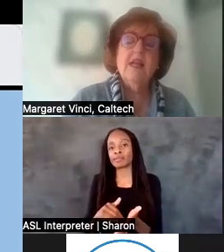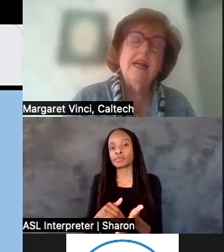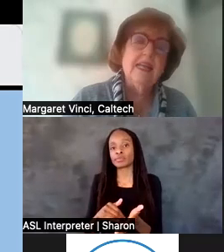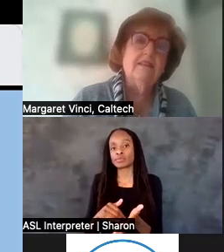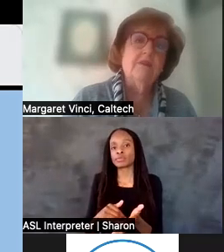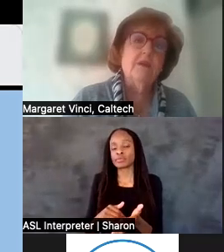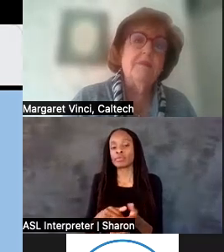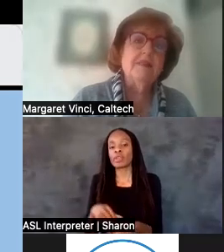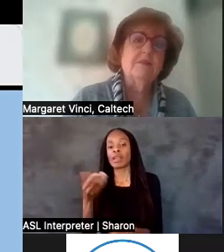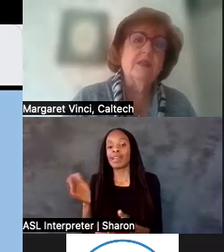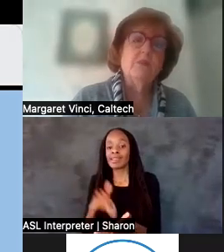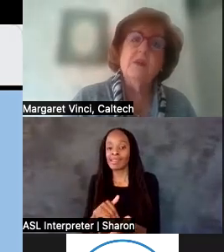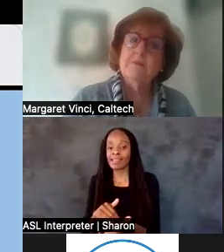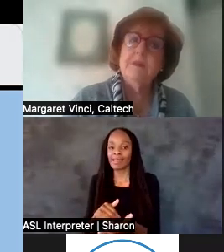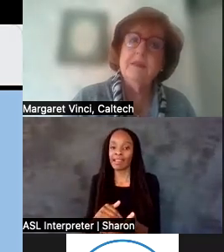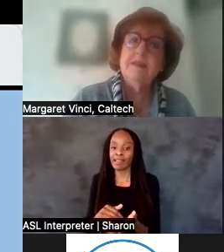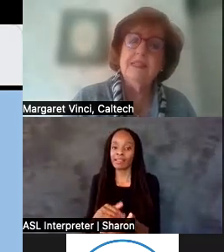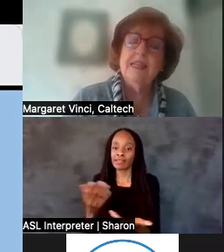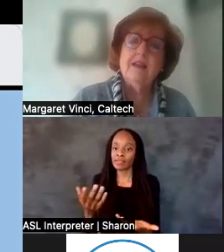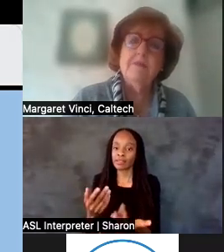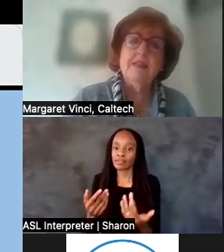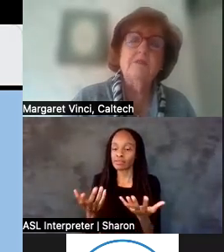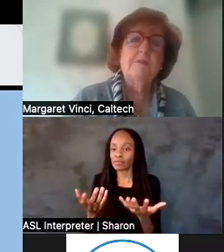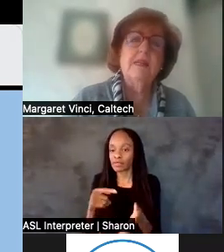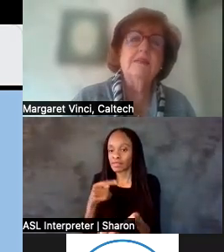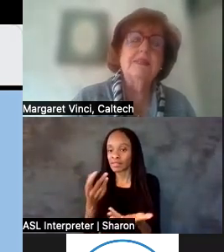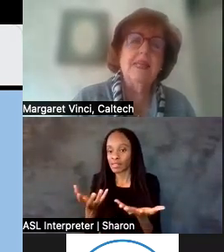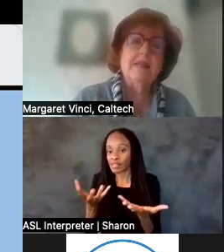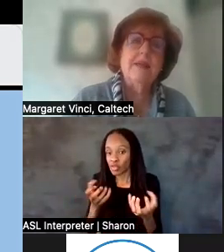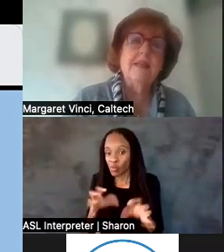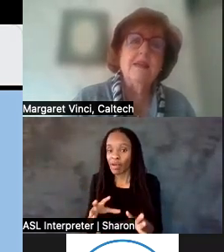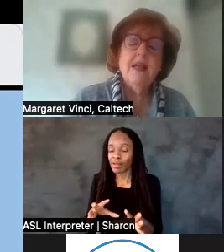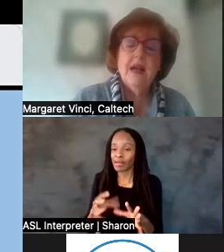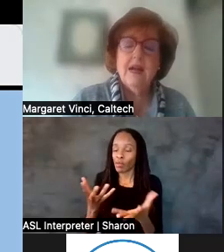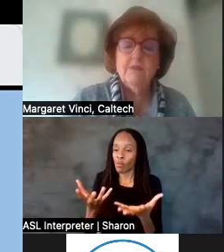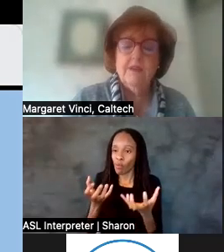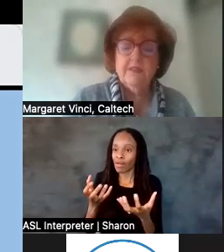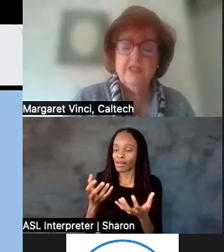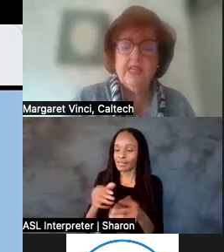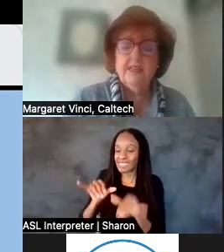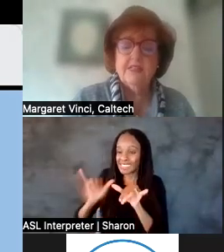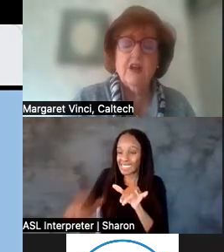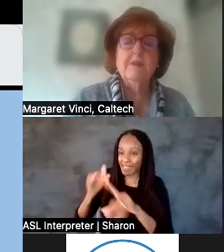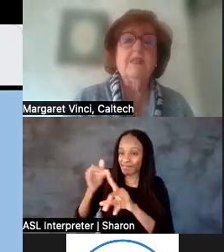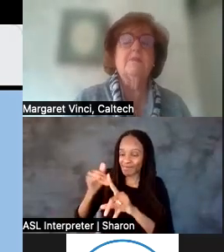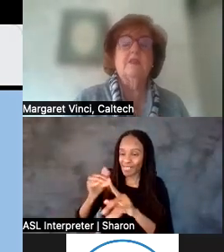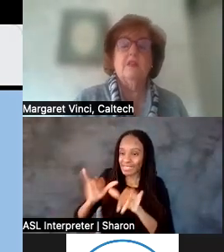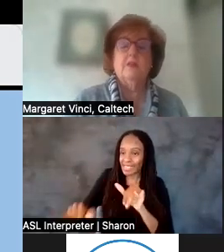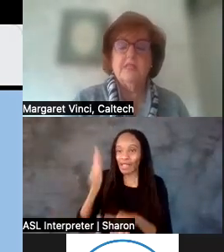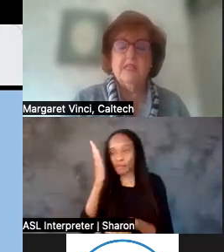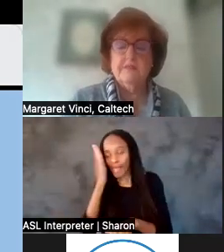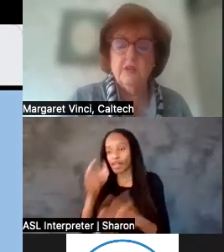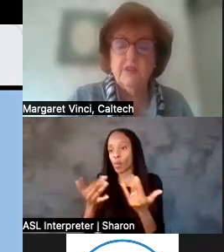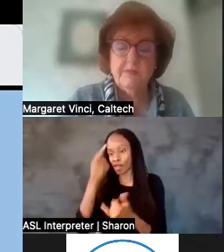on. Again, they were in bed, so we don't want them to get out of bed, to remind them to stay in bed and wait for the shaking to stop, and then to put